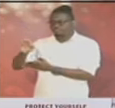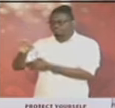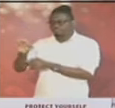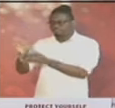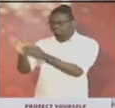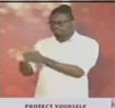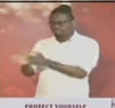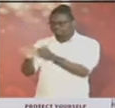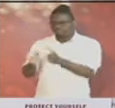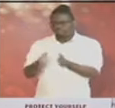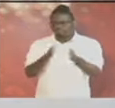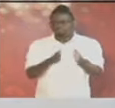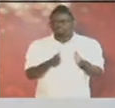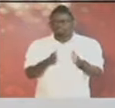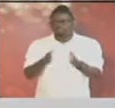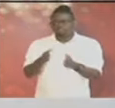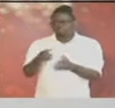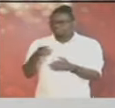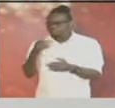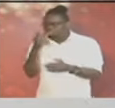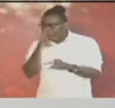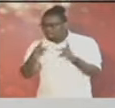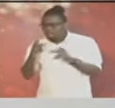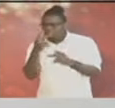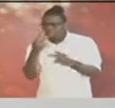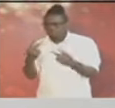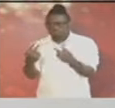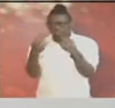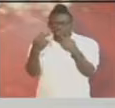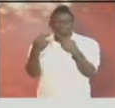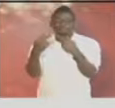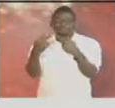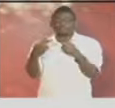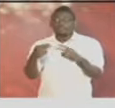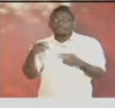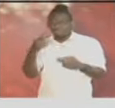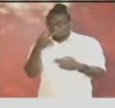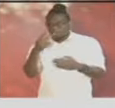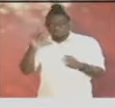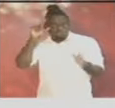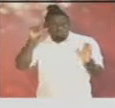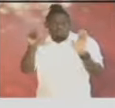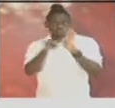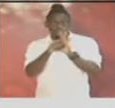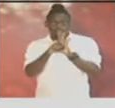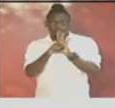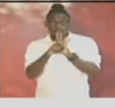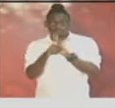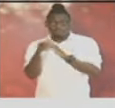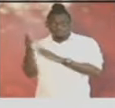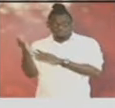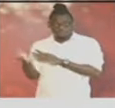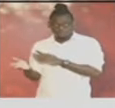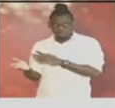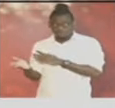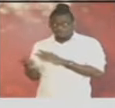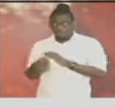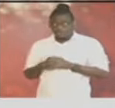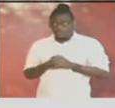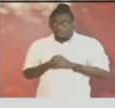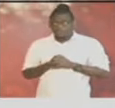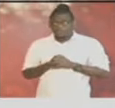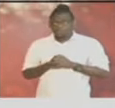and listening public. I'd like to go straight into the slides for my presentation as they contain our clinical and